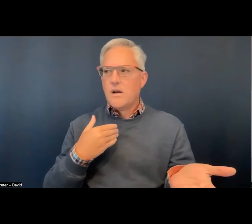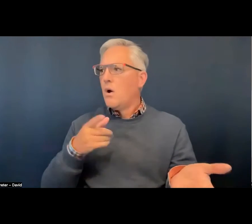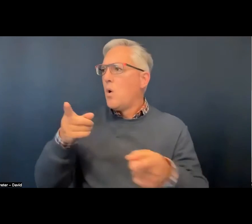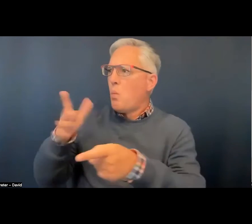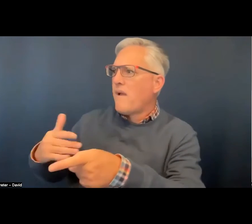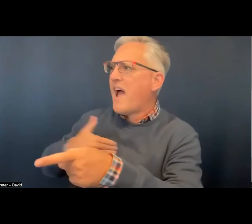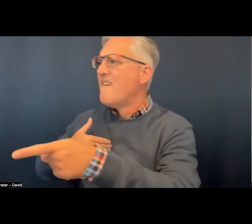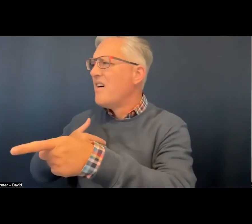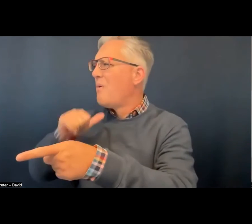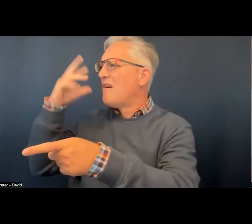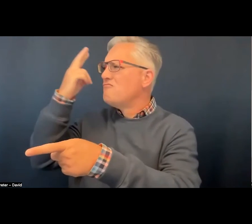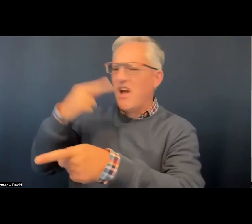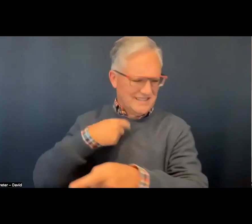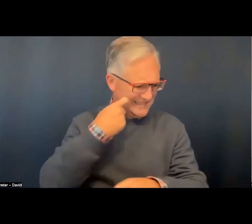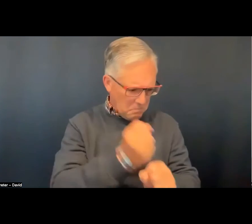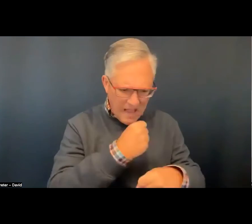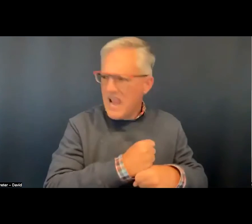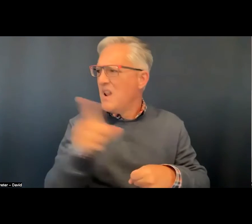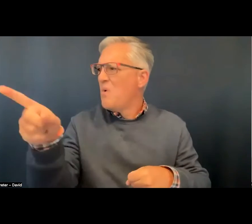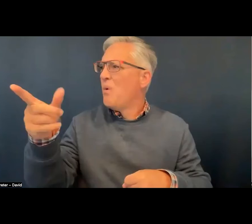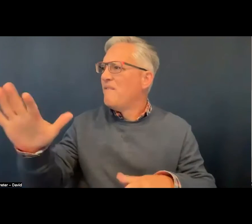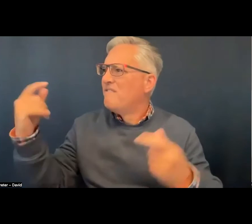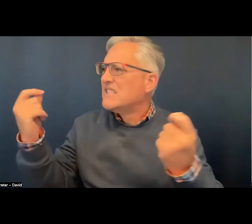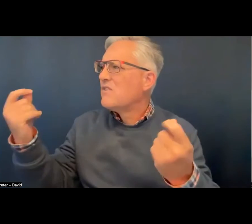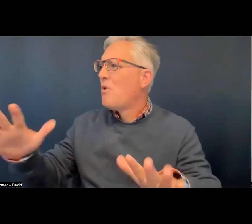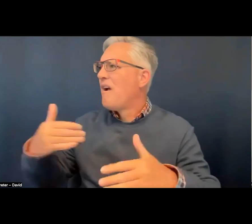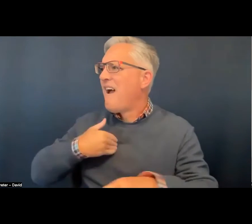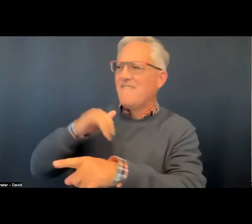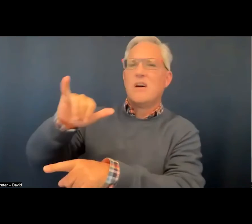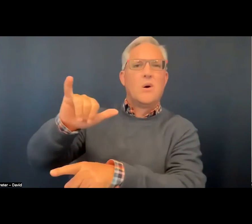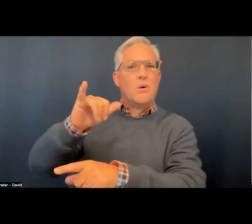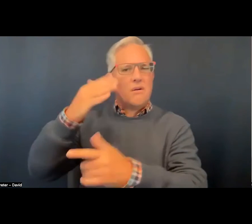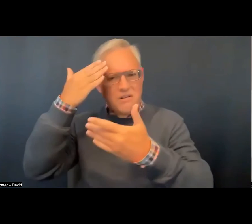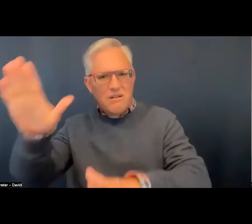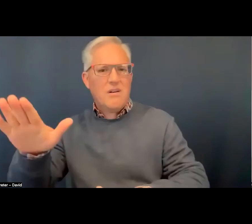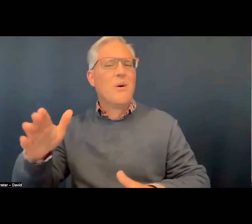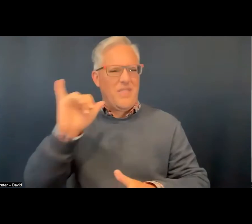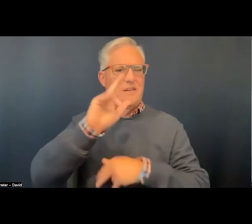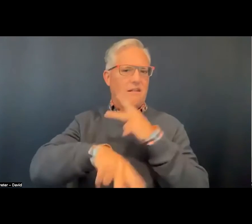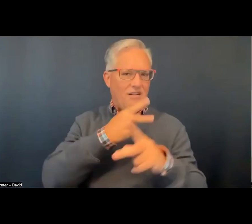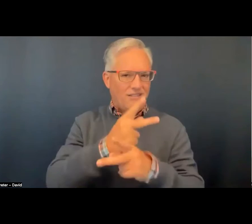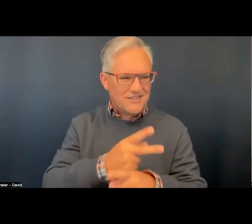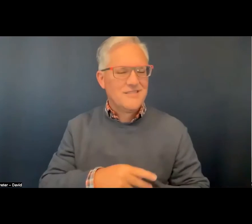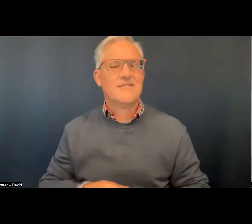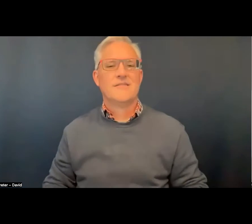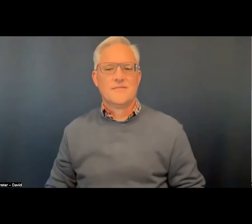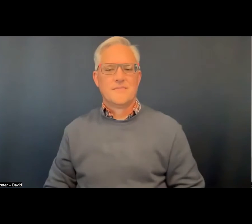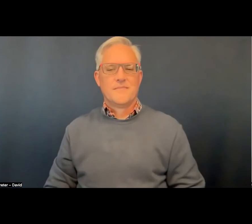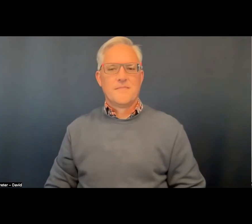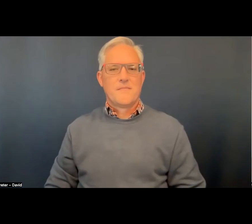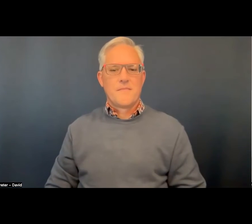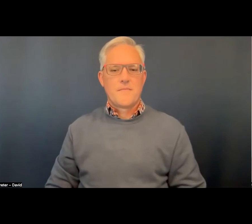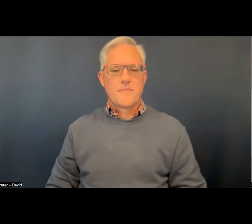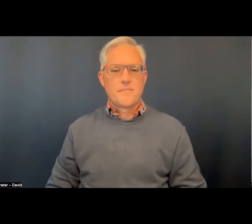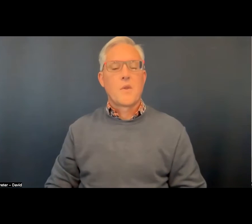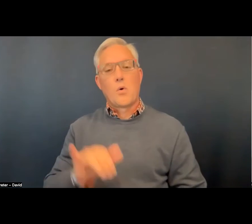made or by a previous festival or by a filmmaker even for a previous screening or release. We also